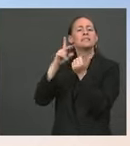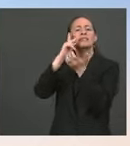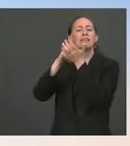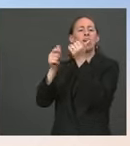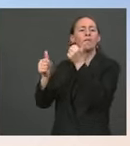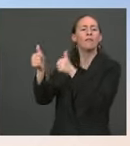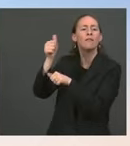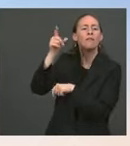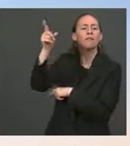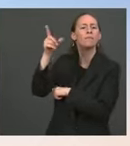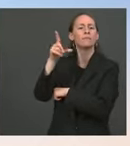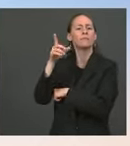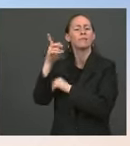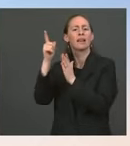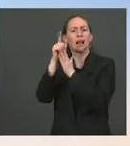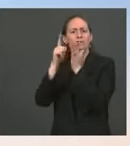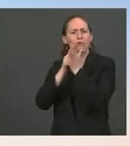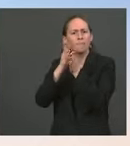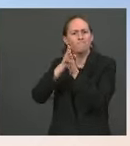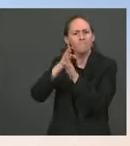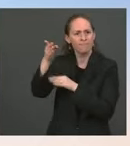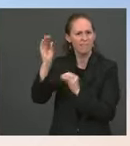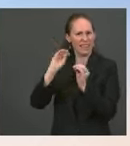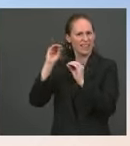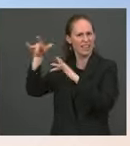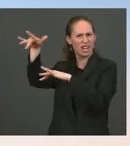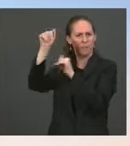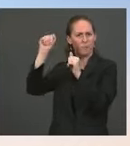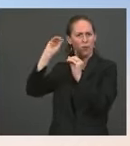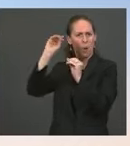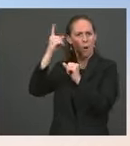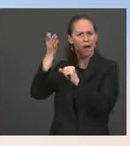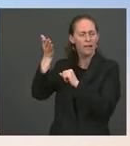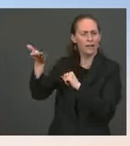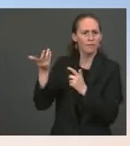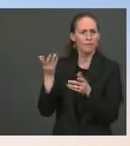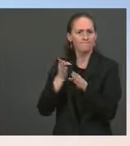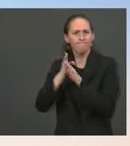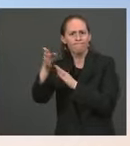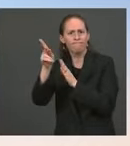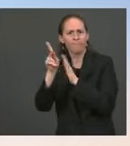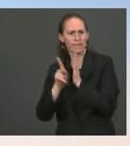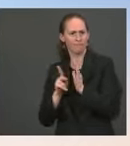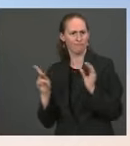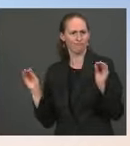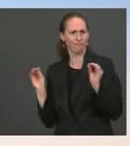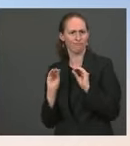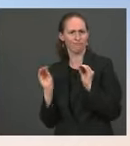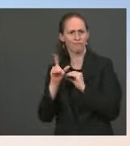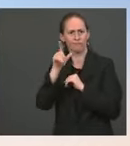people for policy, the sort of key policymakers